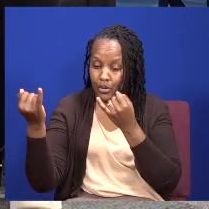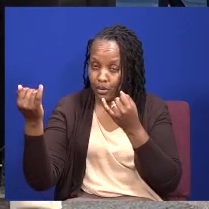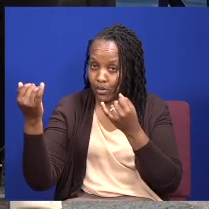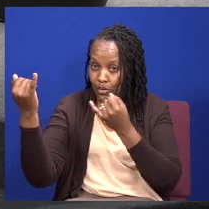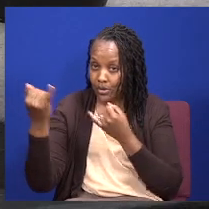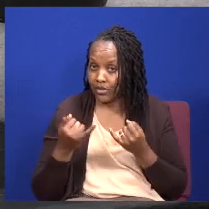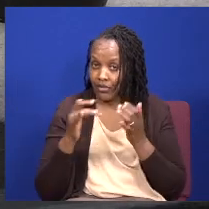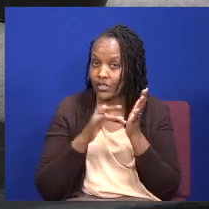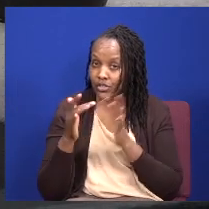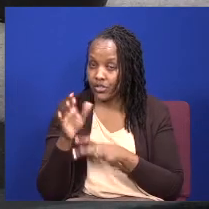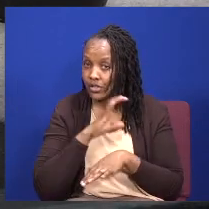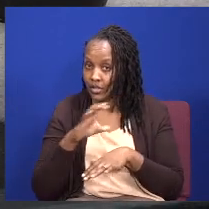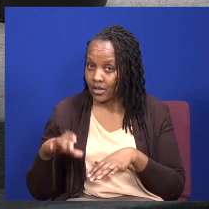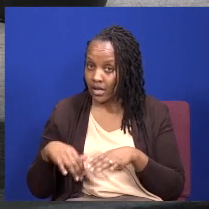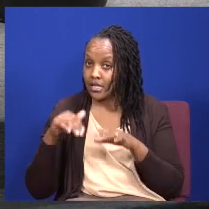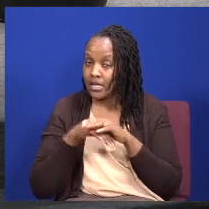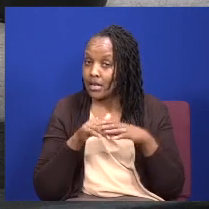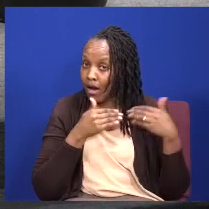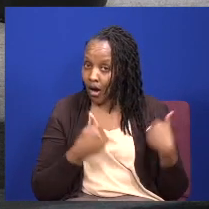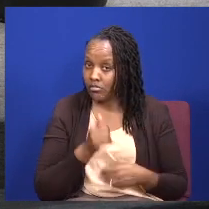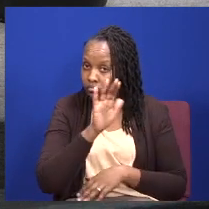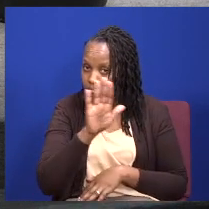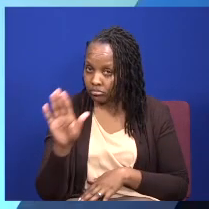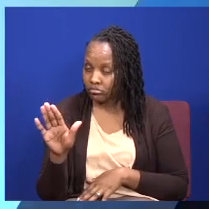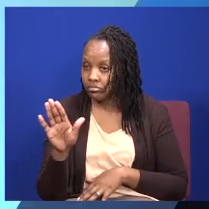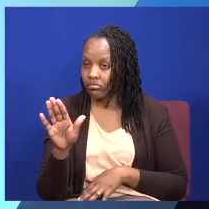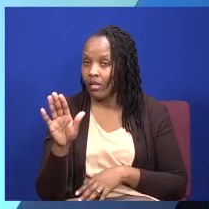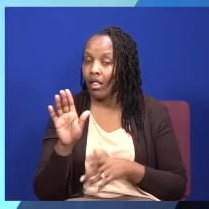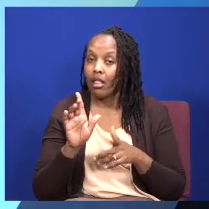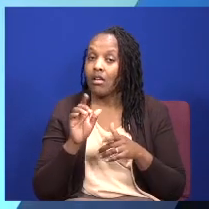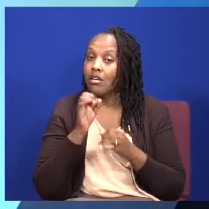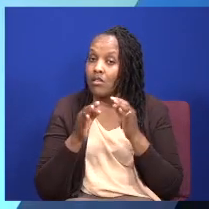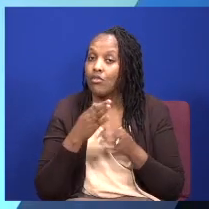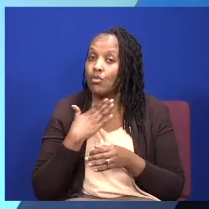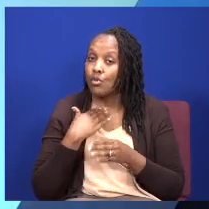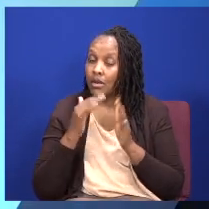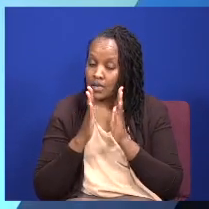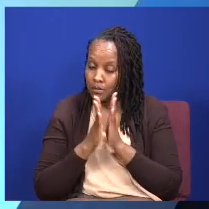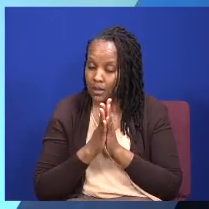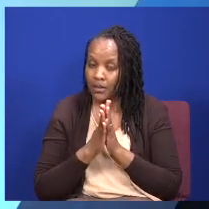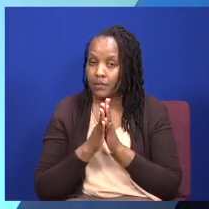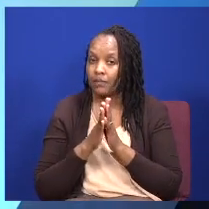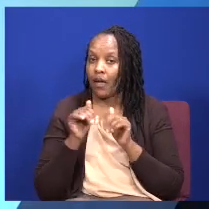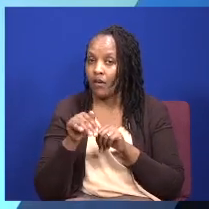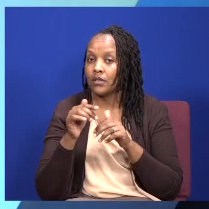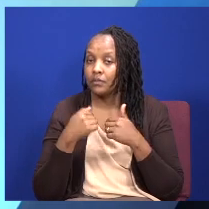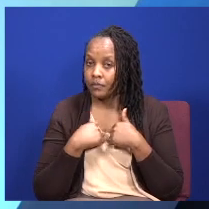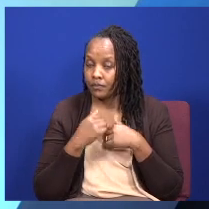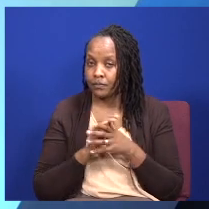heart to become your Lord and Savior. And if you're out there and you want to pray this prayer, pray after me. Let's bow our heads and